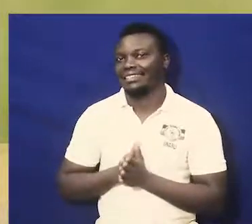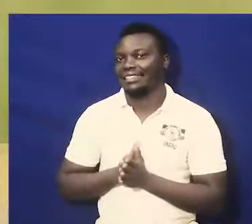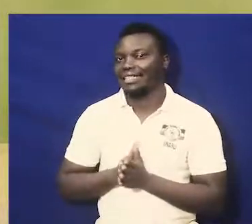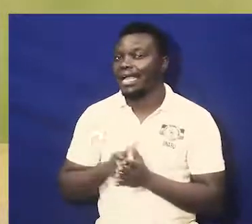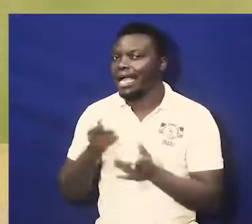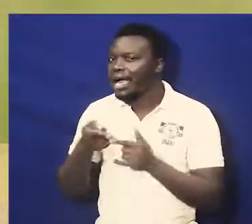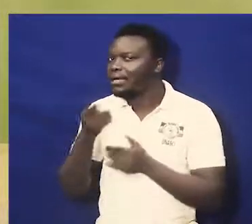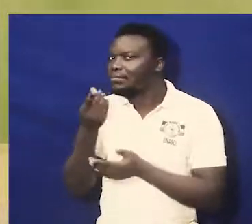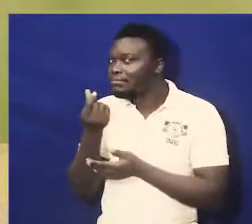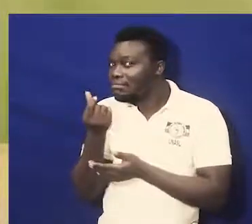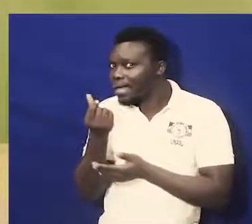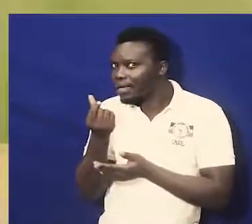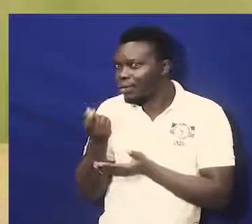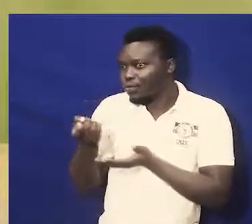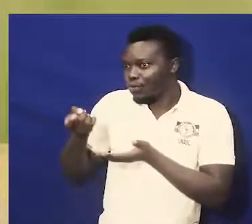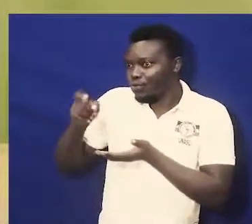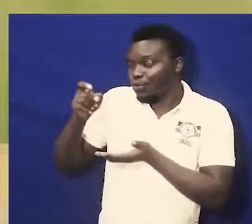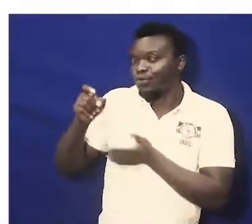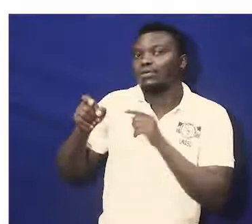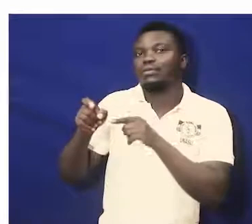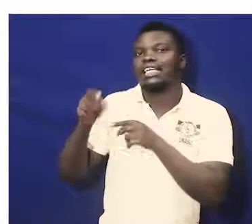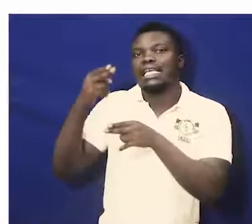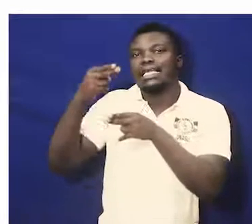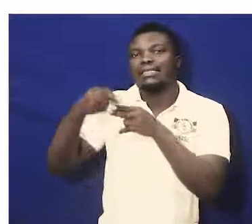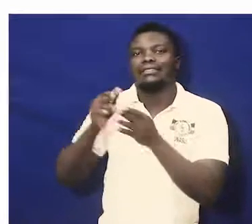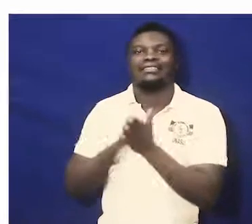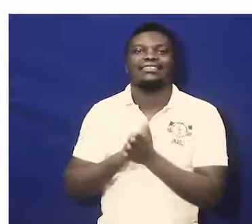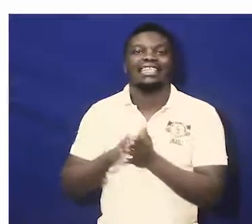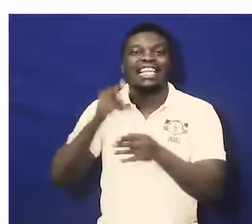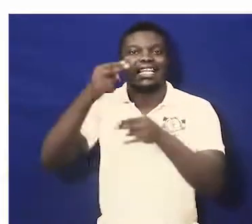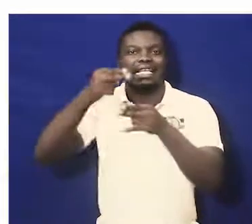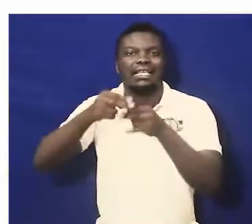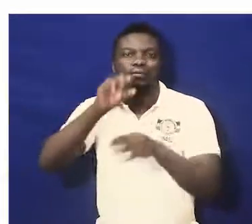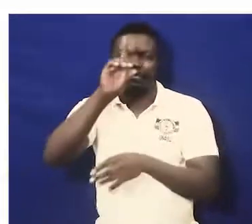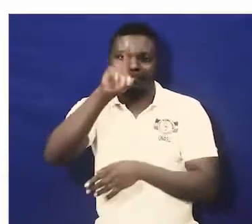that extra money is called profit.